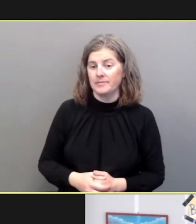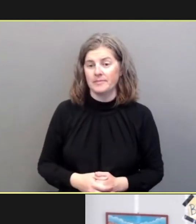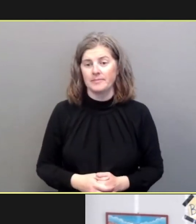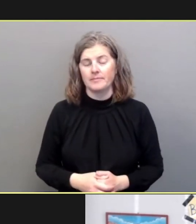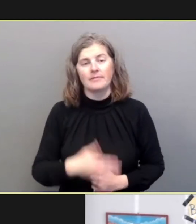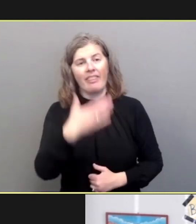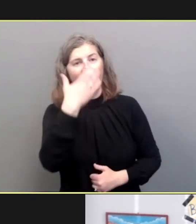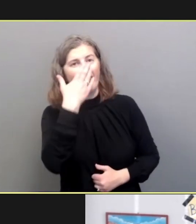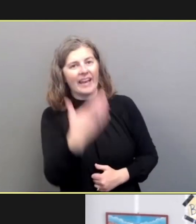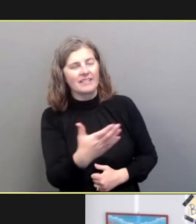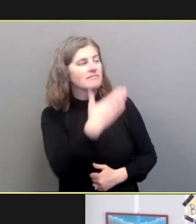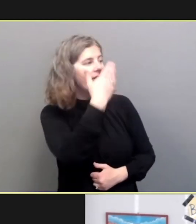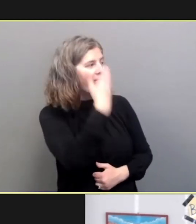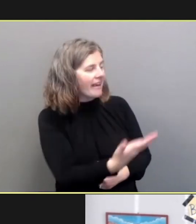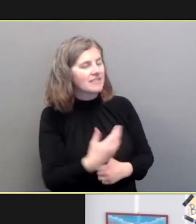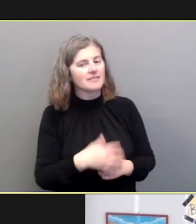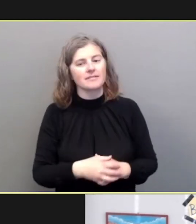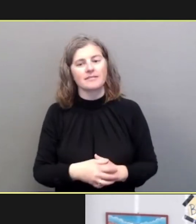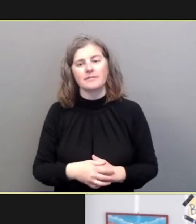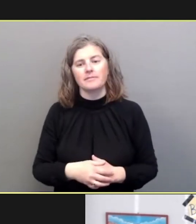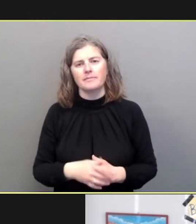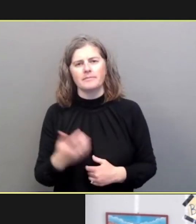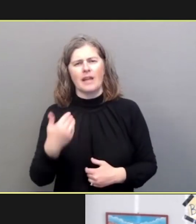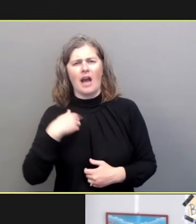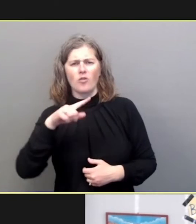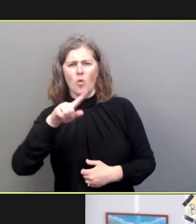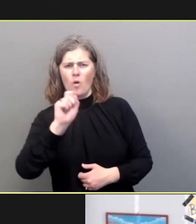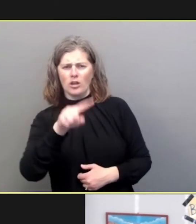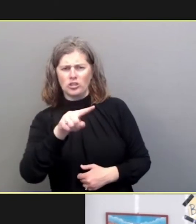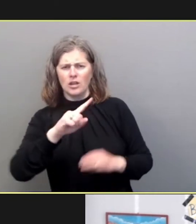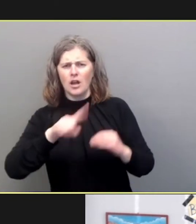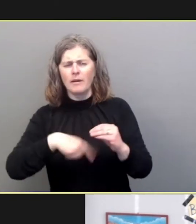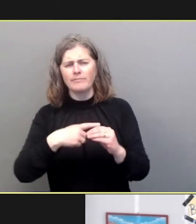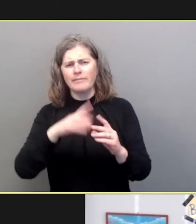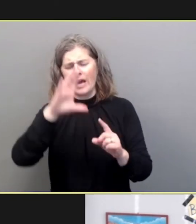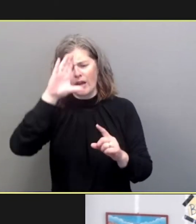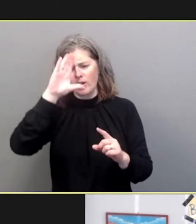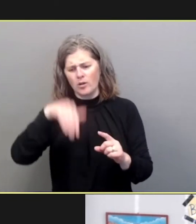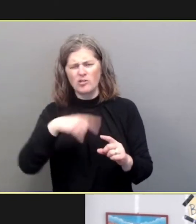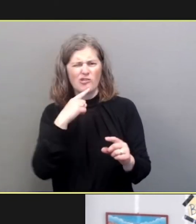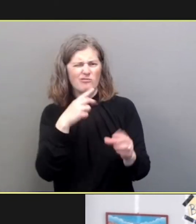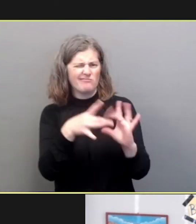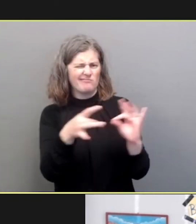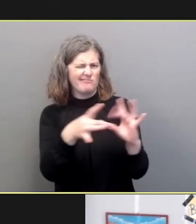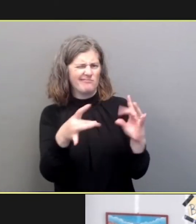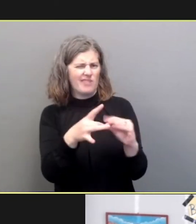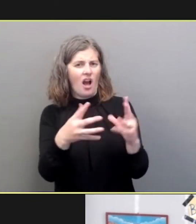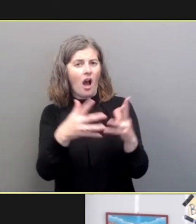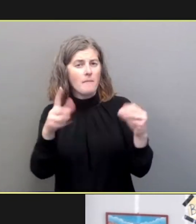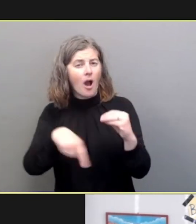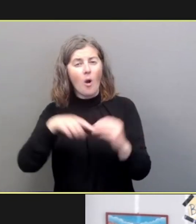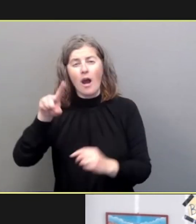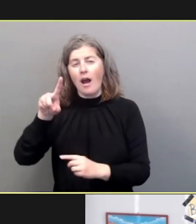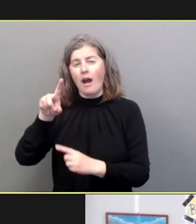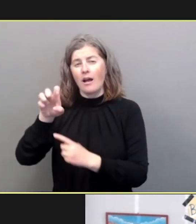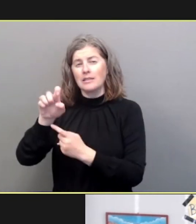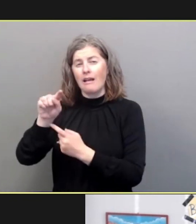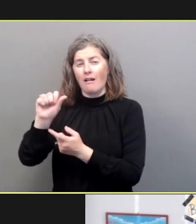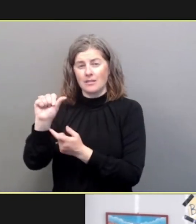Thanks, Matt, and thanks again. I had a question about, I know that you talked a lot about Delta as